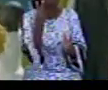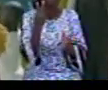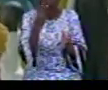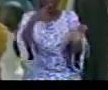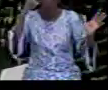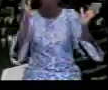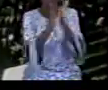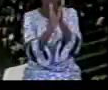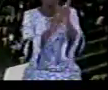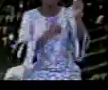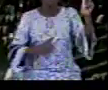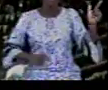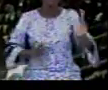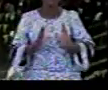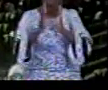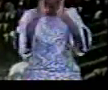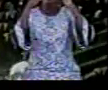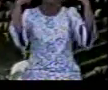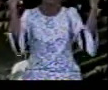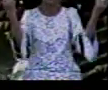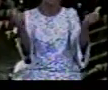Lord.